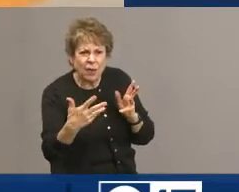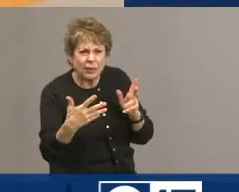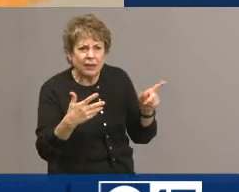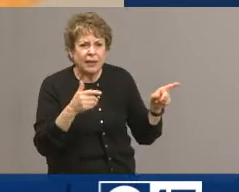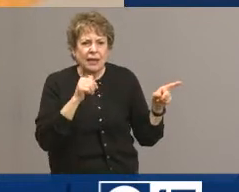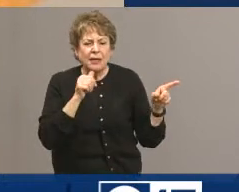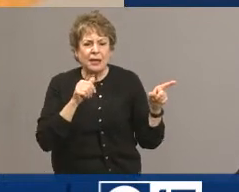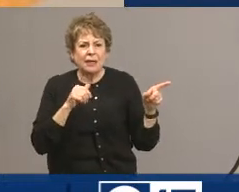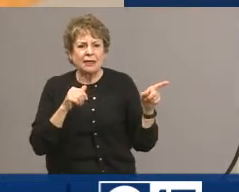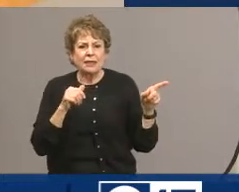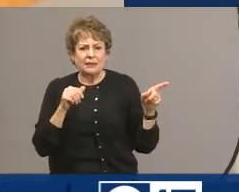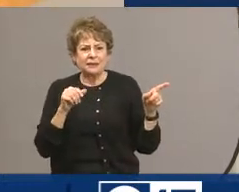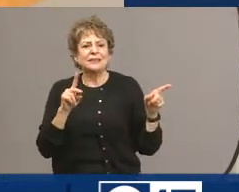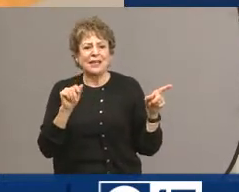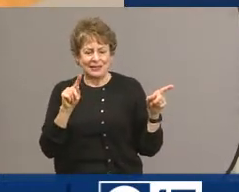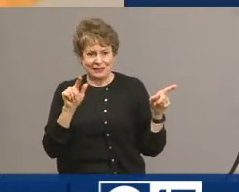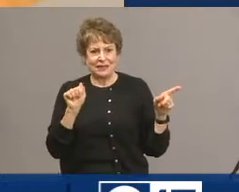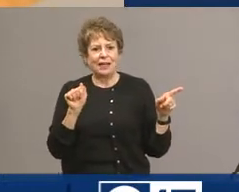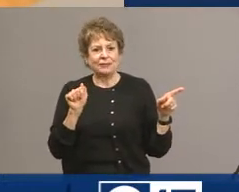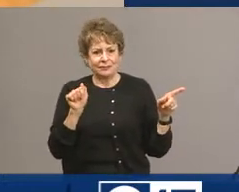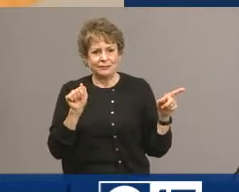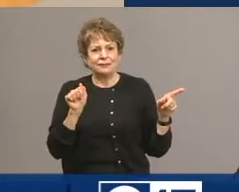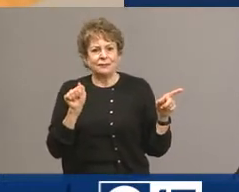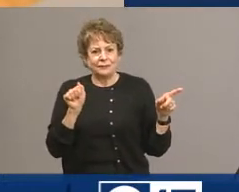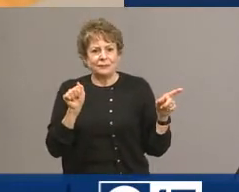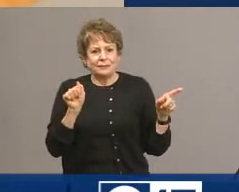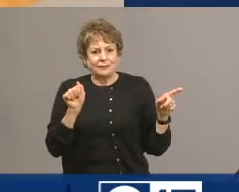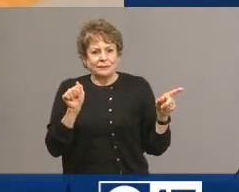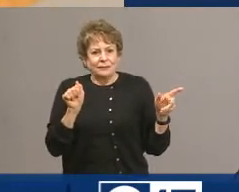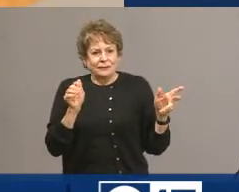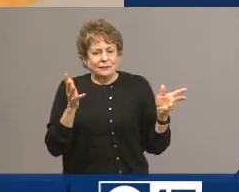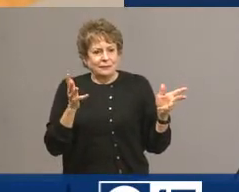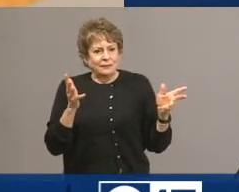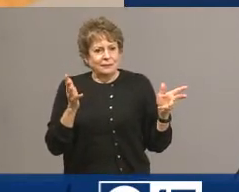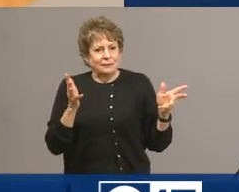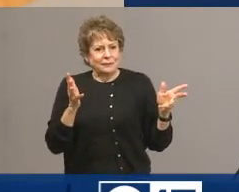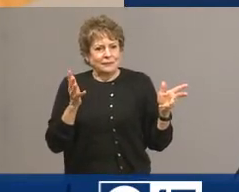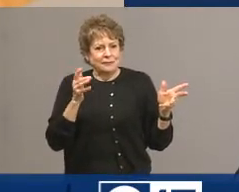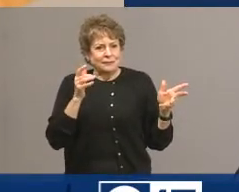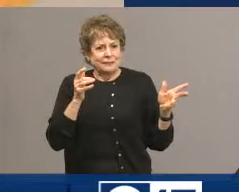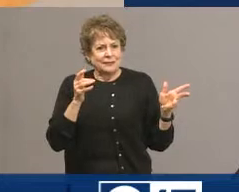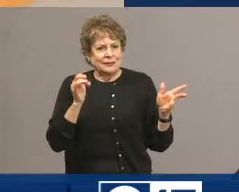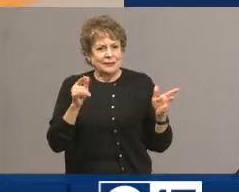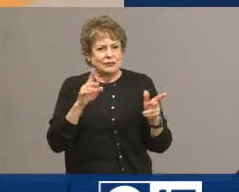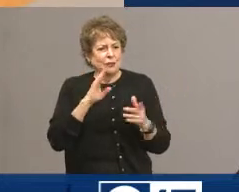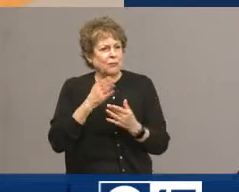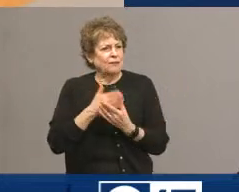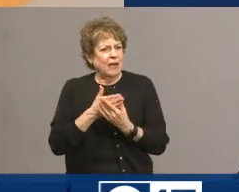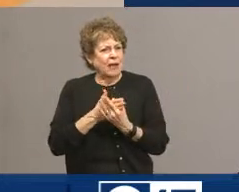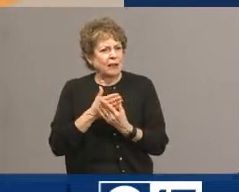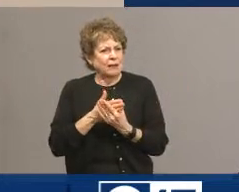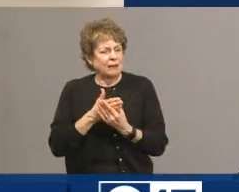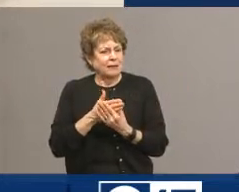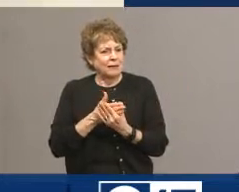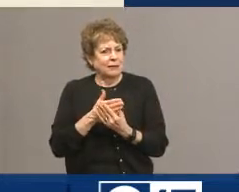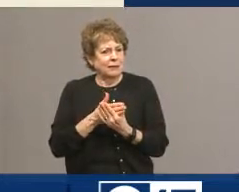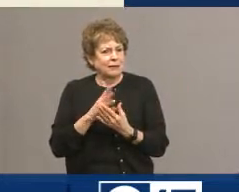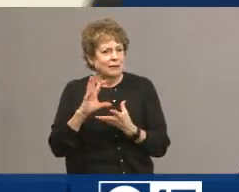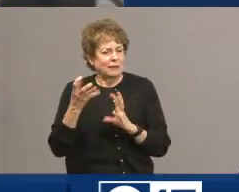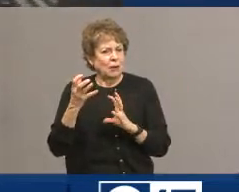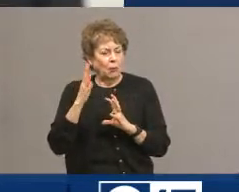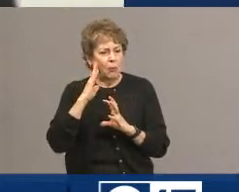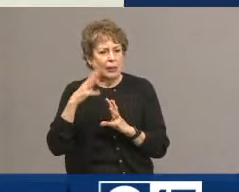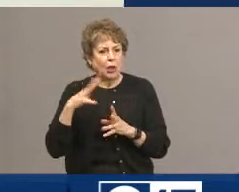included in tonight's processing. So we expect a larger number tomorrow because it will include the labs from today and the labs from tomorrow. Howie, go